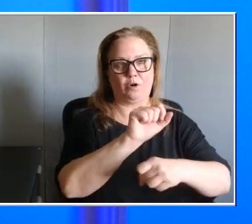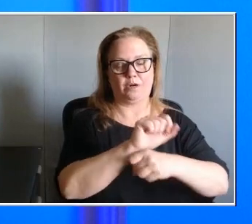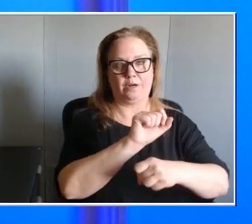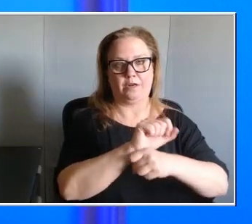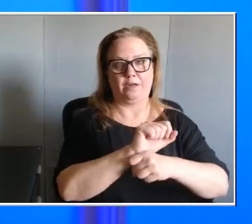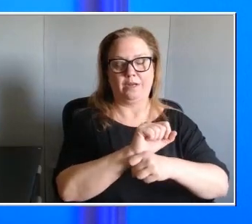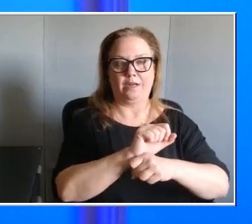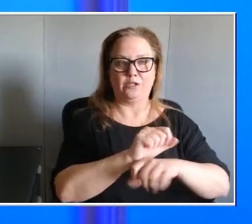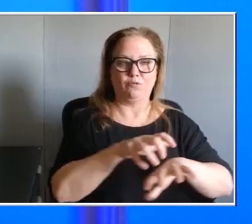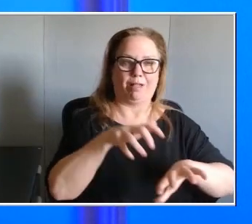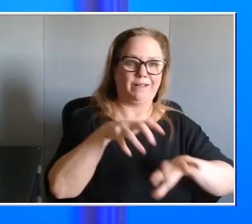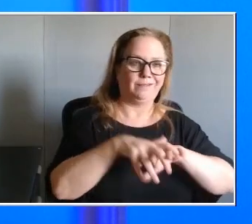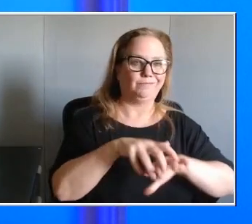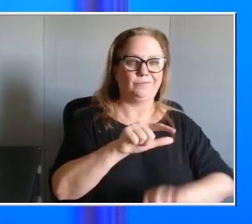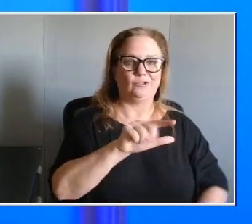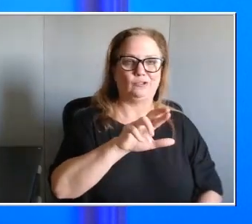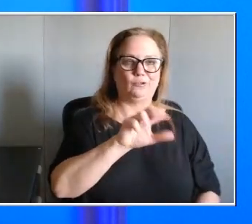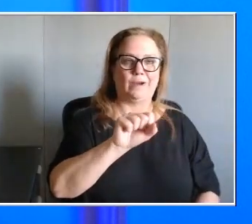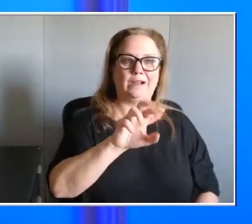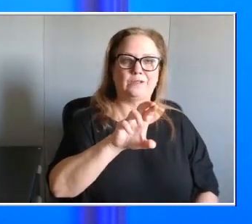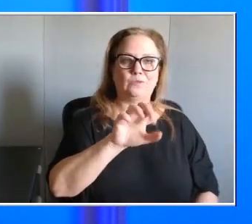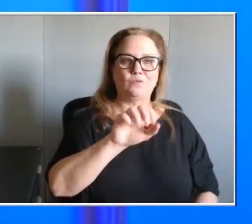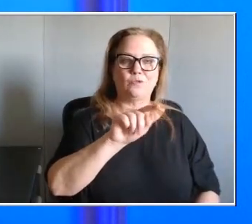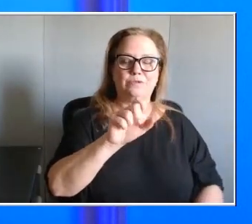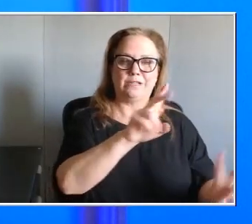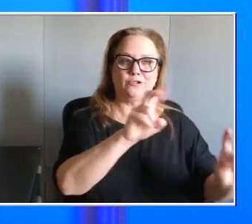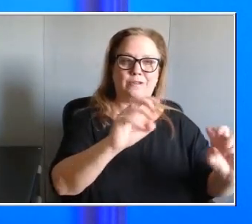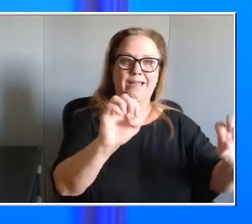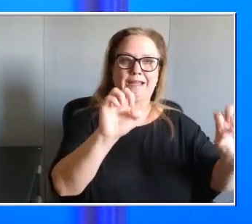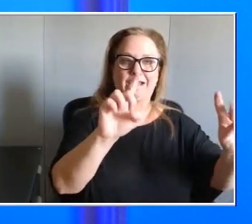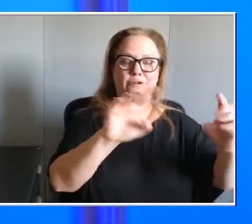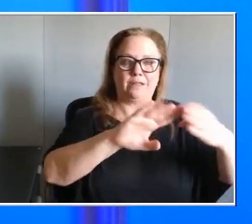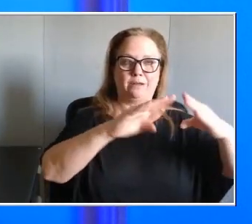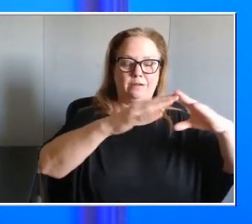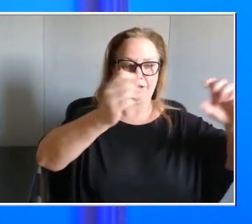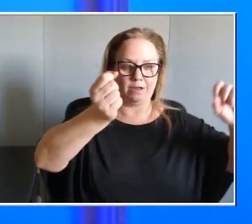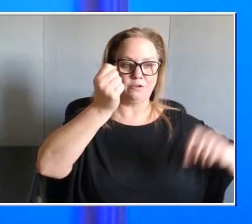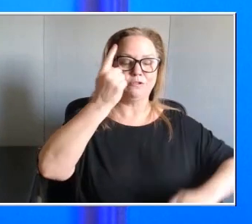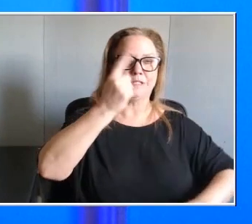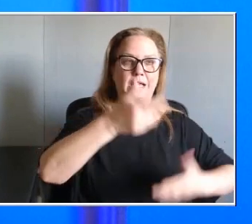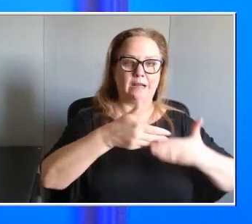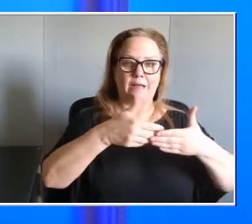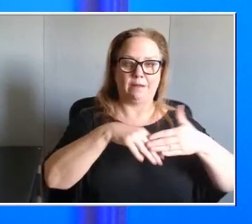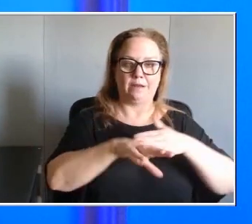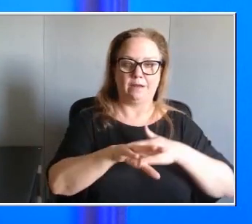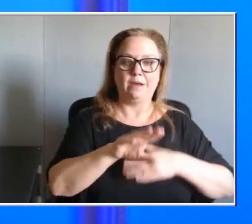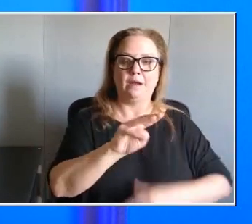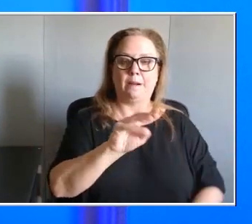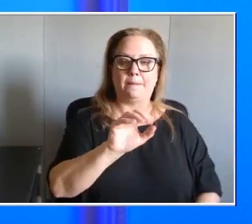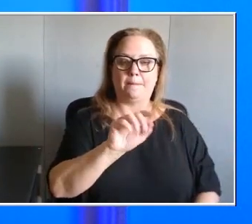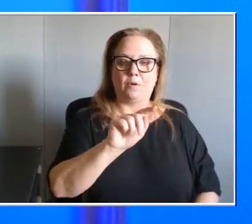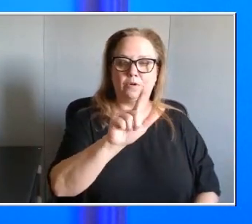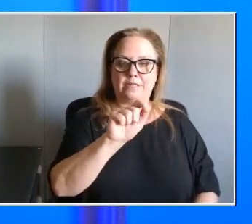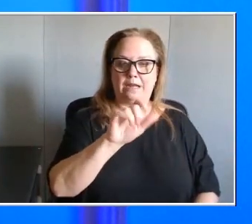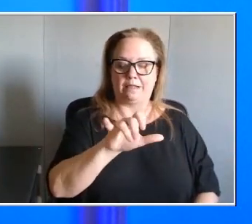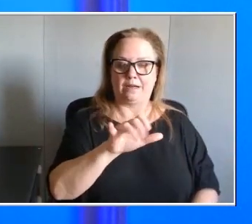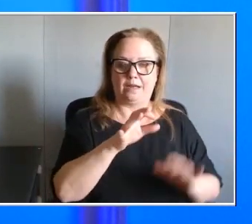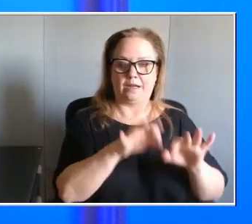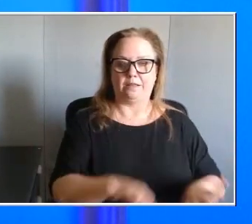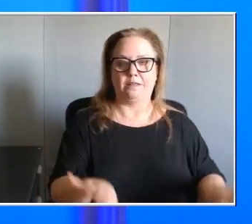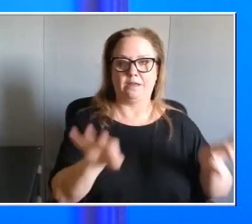issues that they can educate their community, right, on understanding what infant mortality means. They can educate their community on the importance